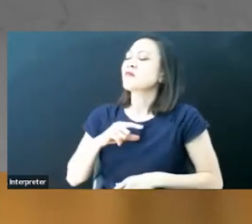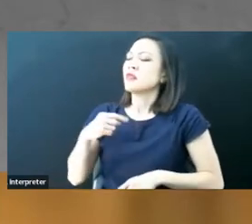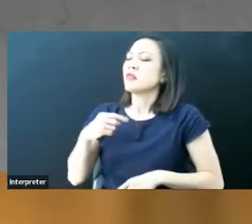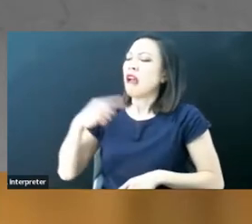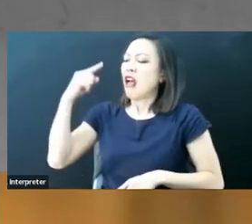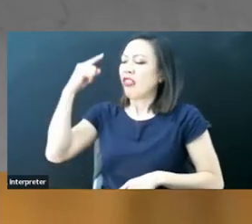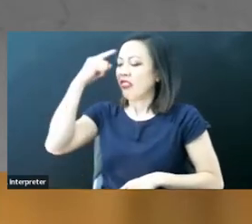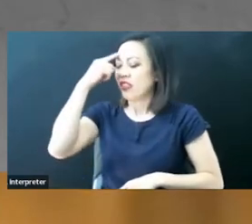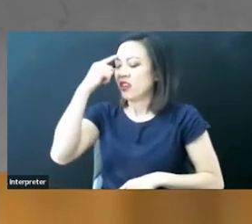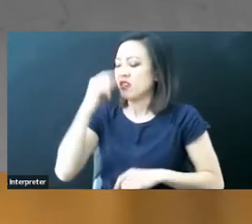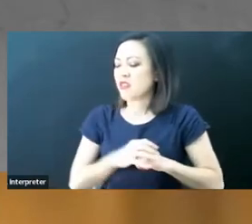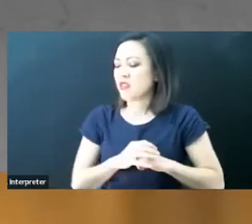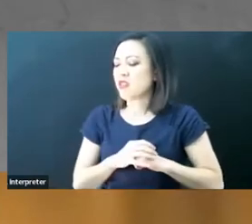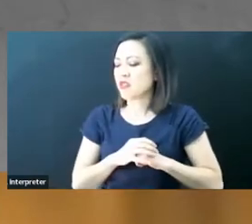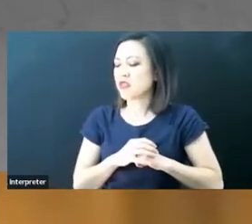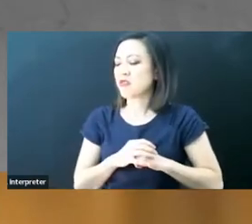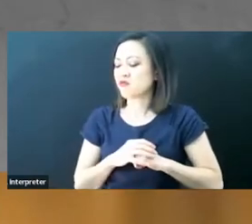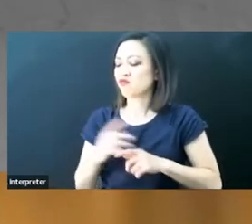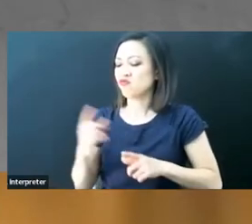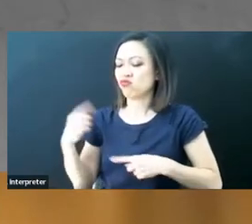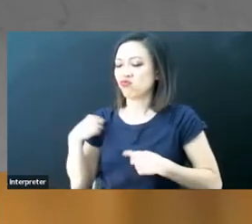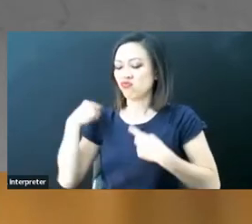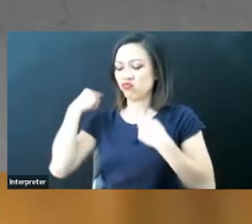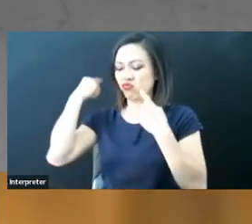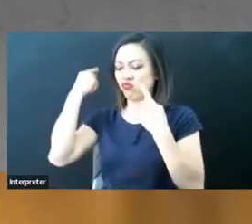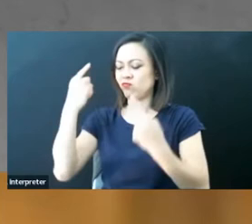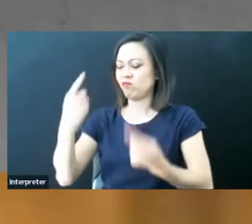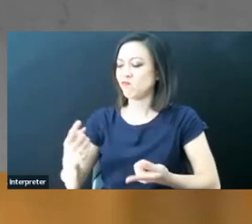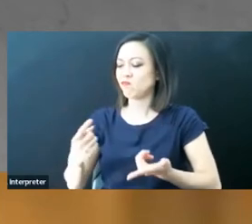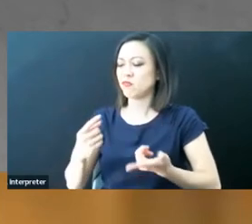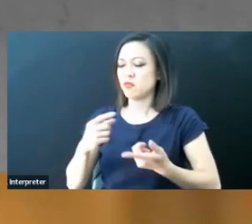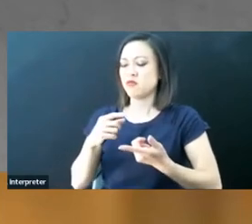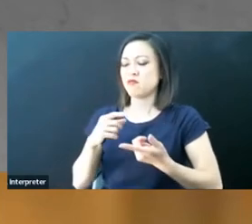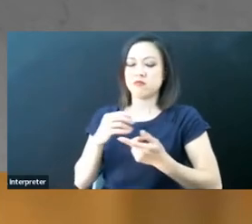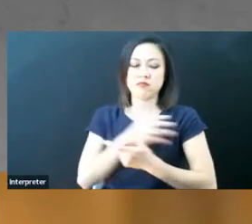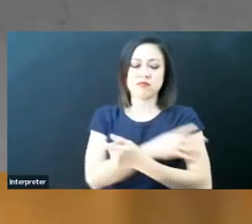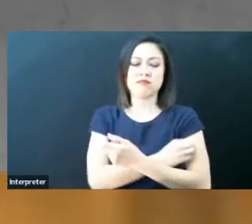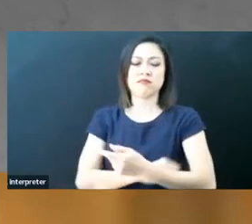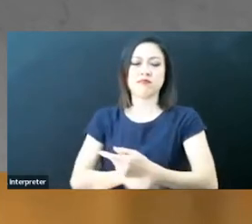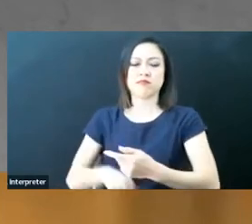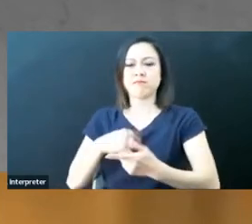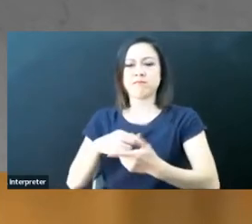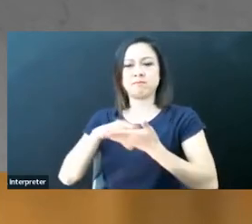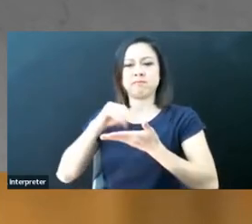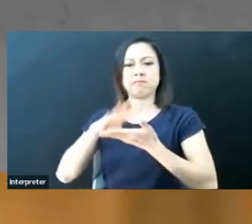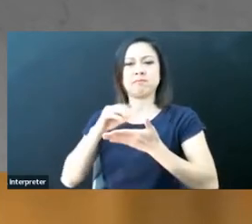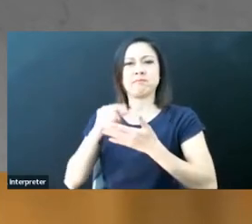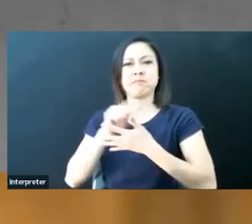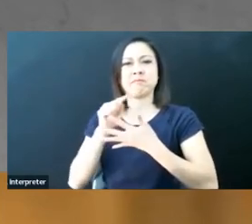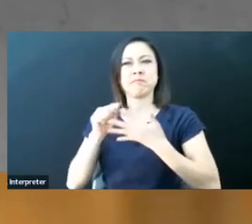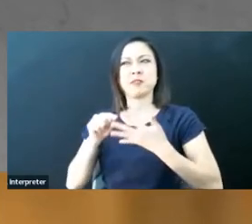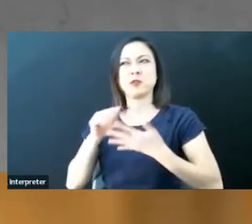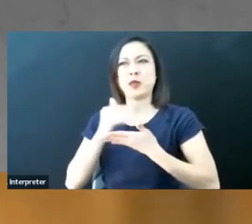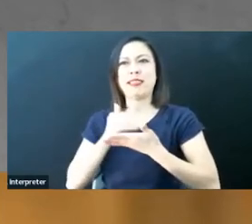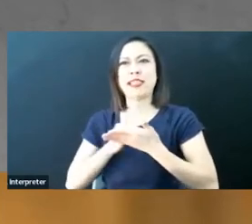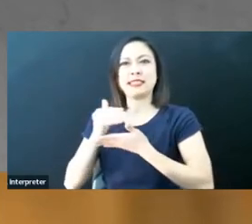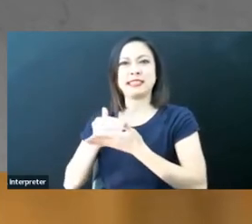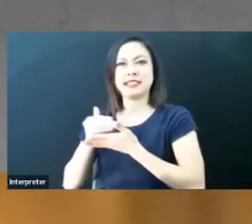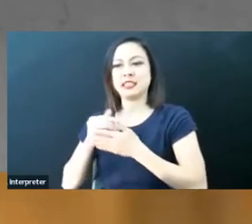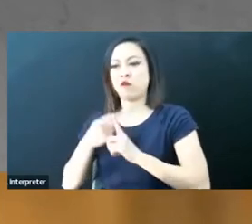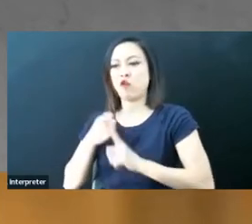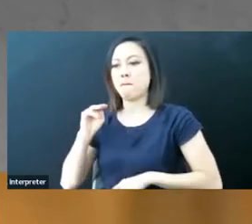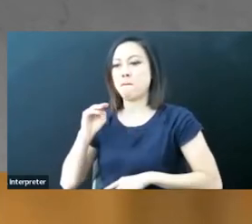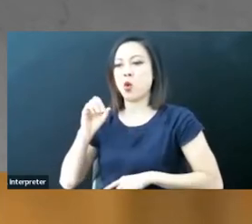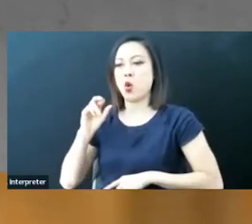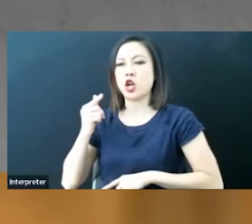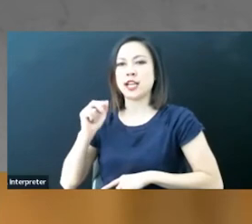are a number of lessons that I got at Morgan Stanley that were so relevant when I came here. One